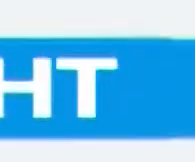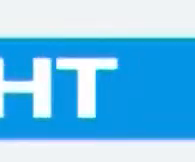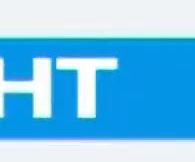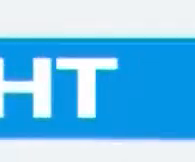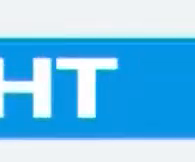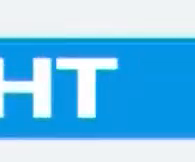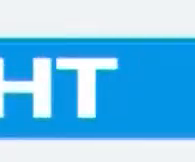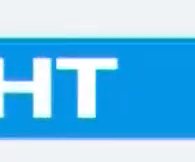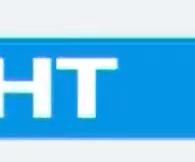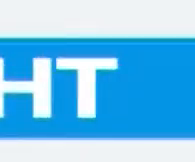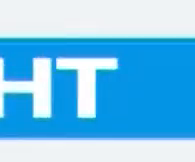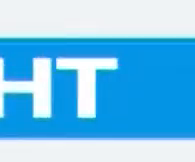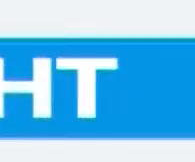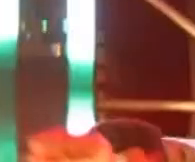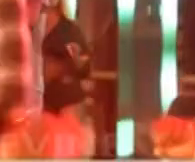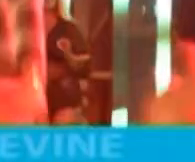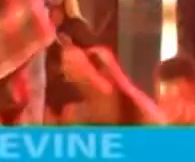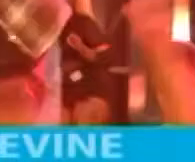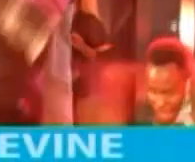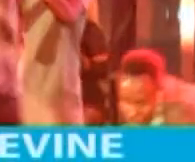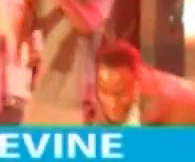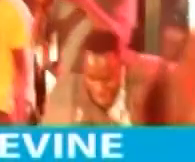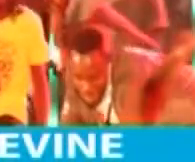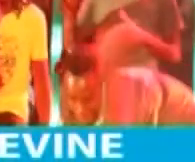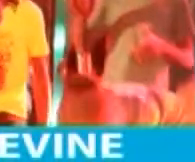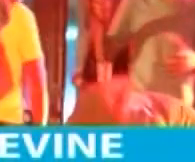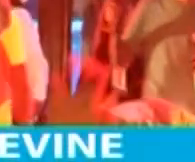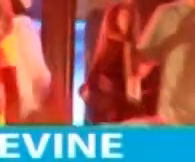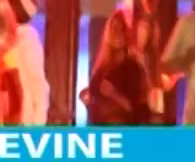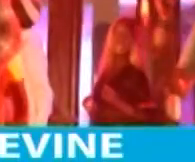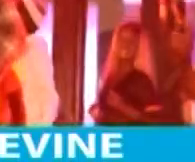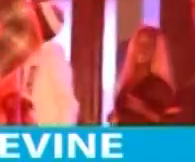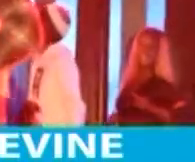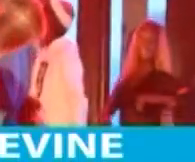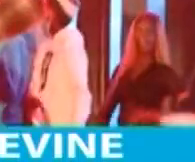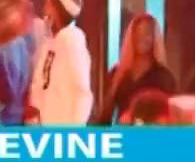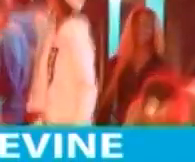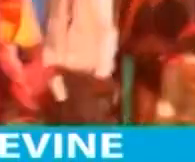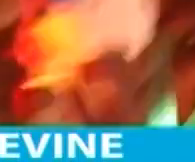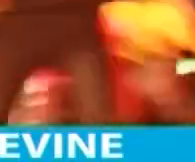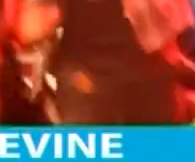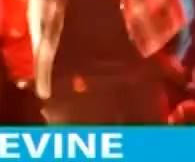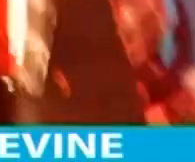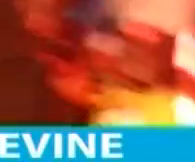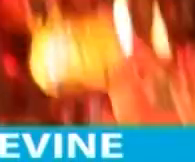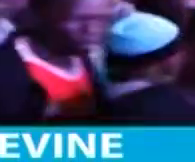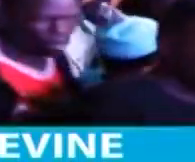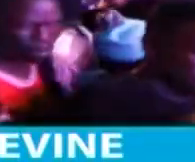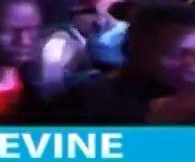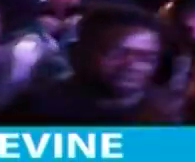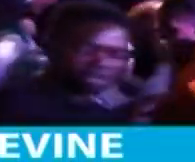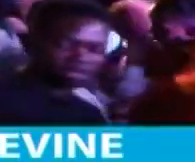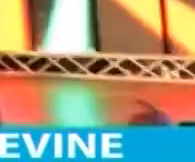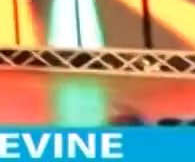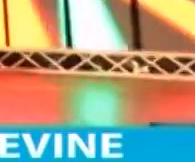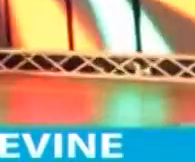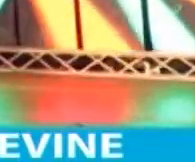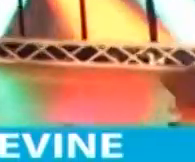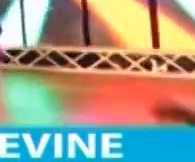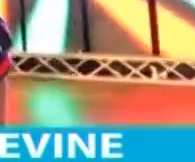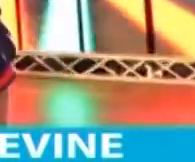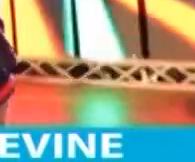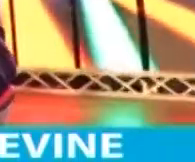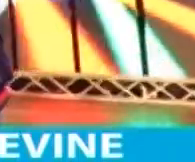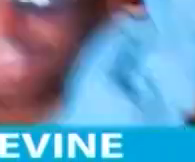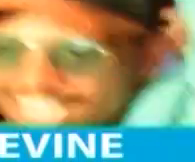Tonight on KBC Channel 1. This week on Grapevine, as usual, we are not disappointing.